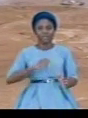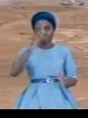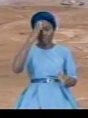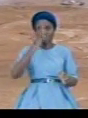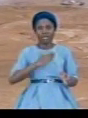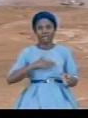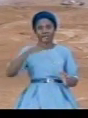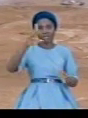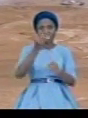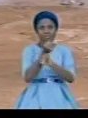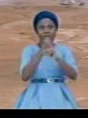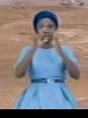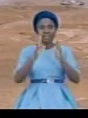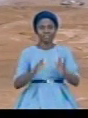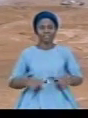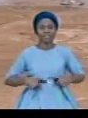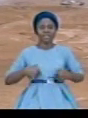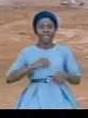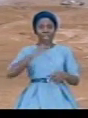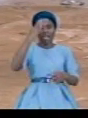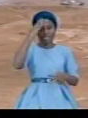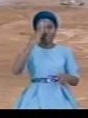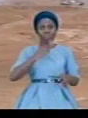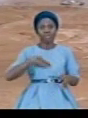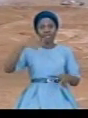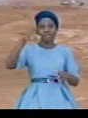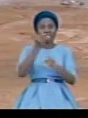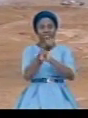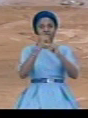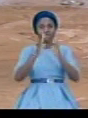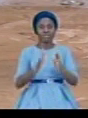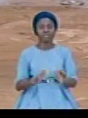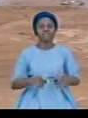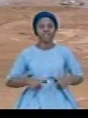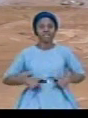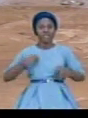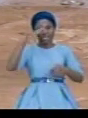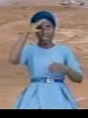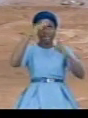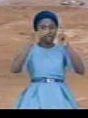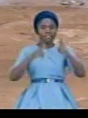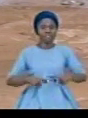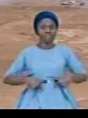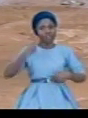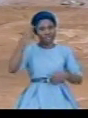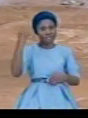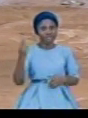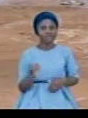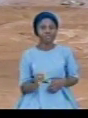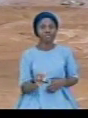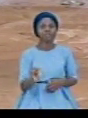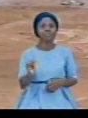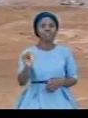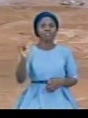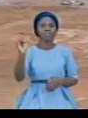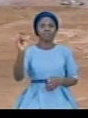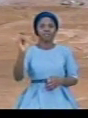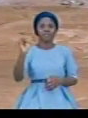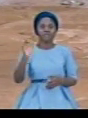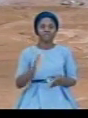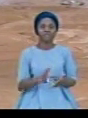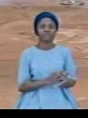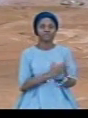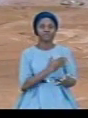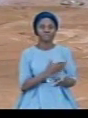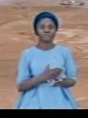I know my Redeemer liveth. I know my Jesus liveth. He liveth forevermore. You